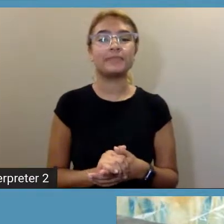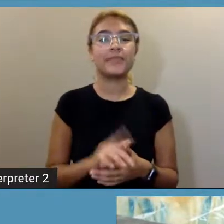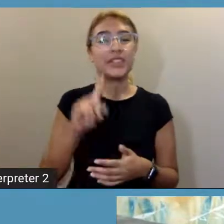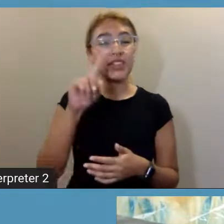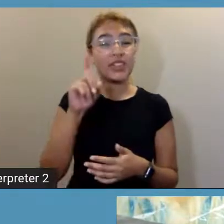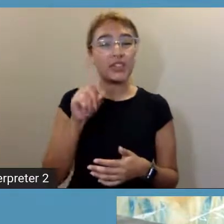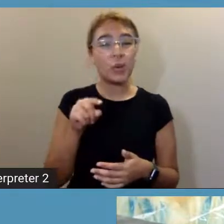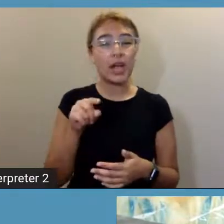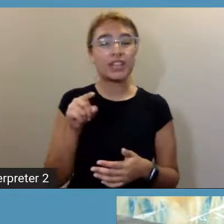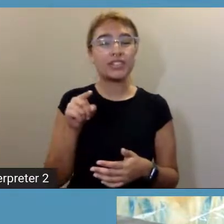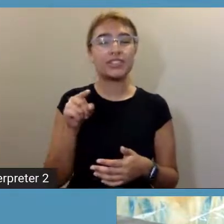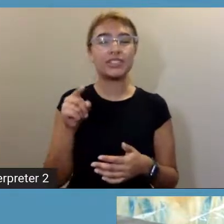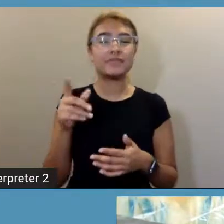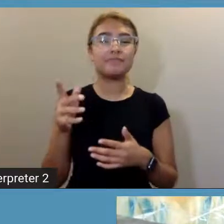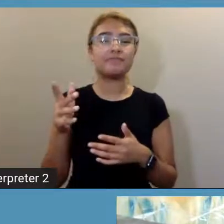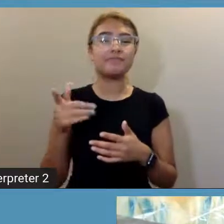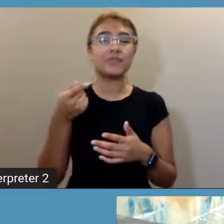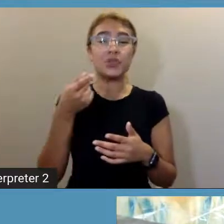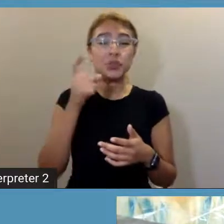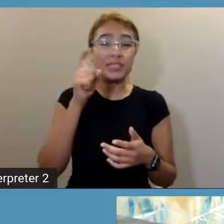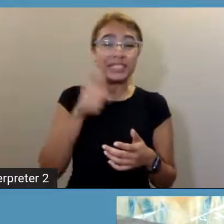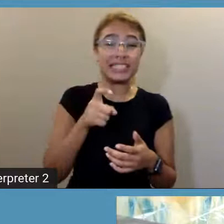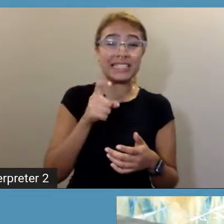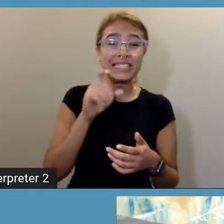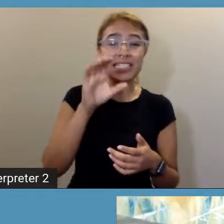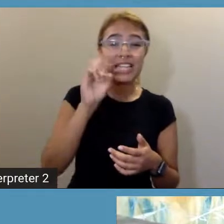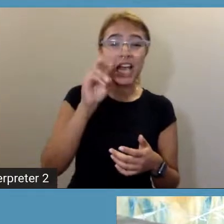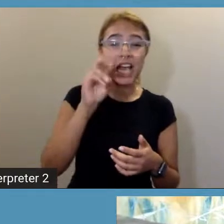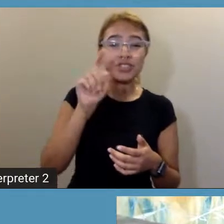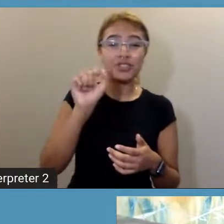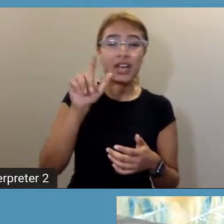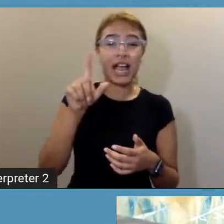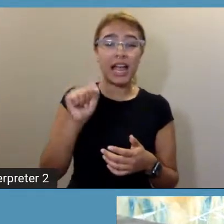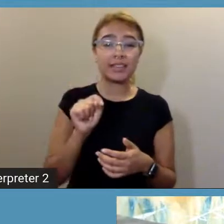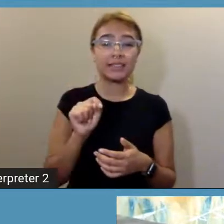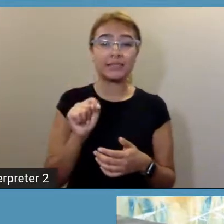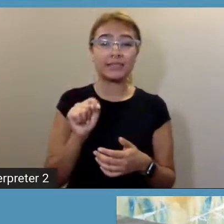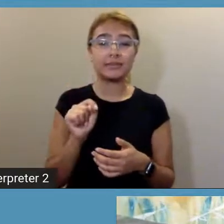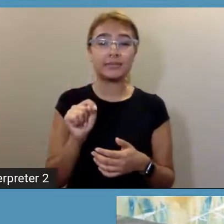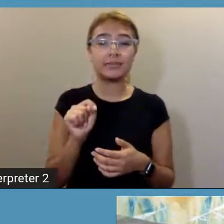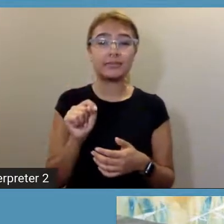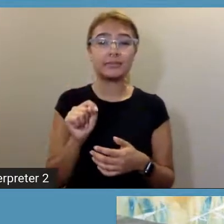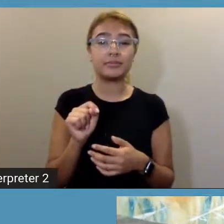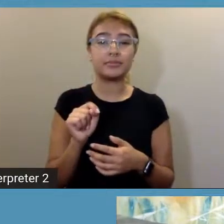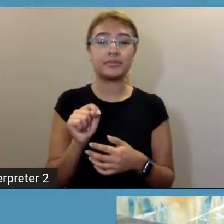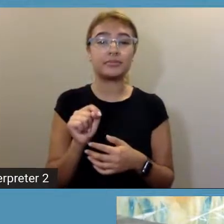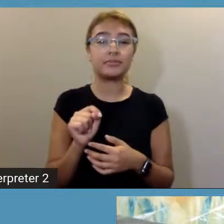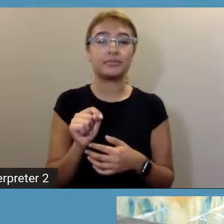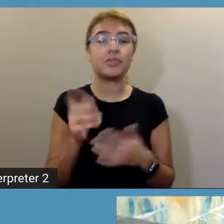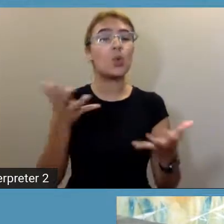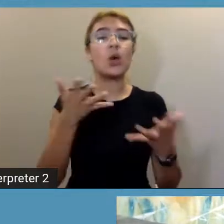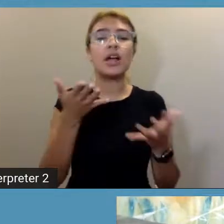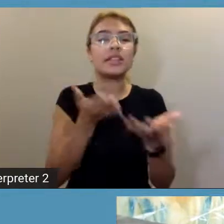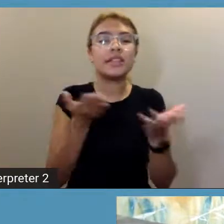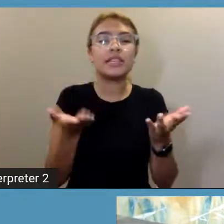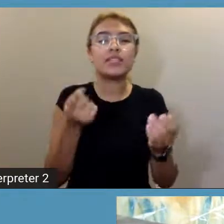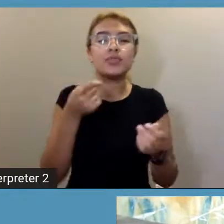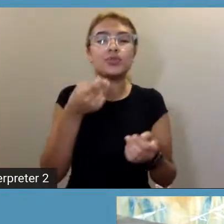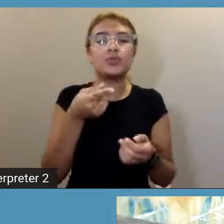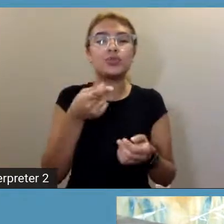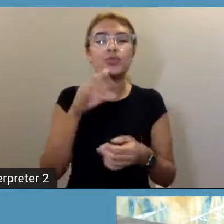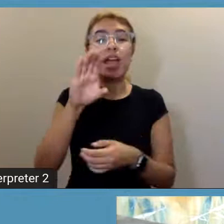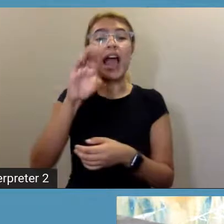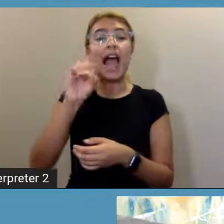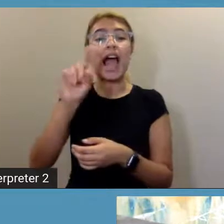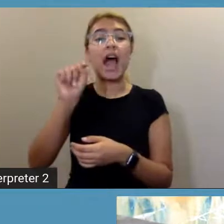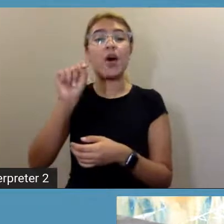question's phrased, do you ever need contract help? But I would probably rephrase that and say, what are the things that you outsource? And we've